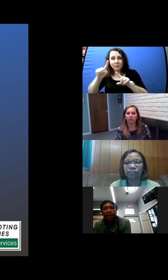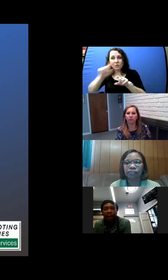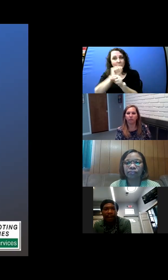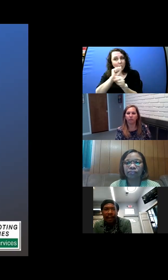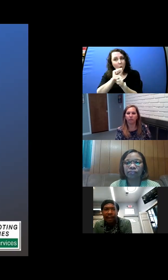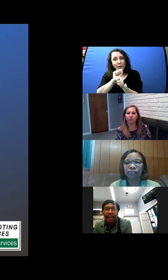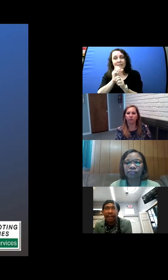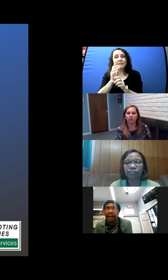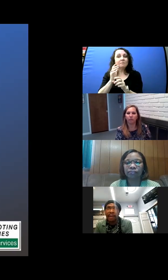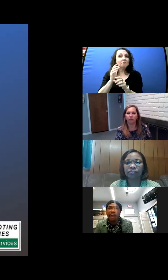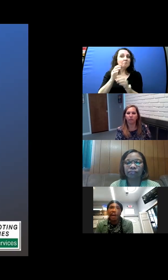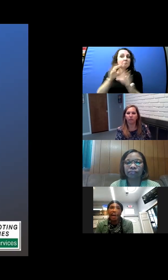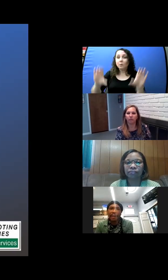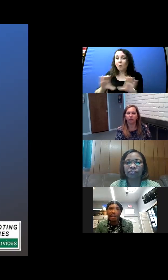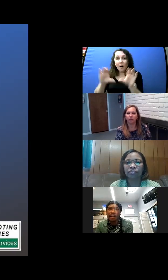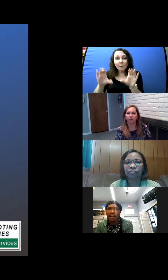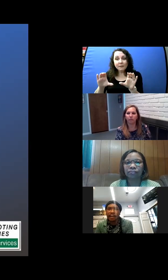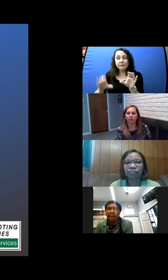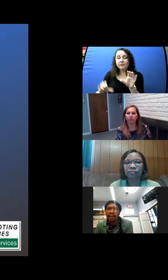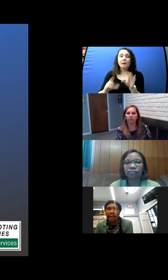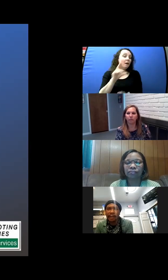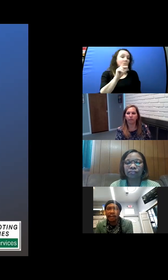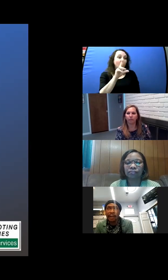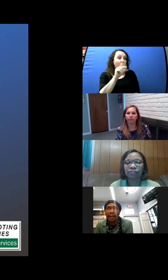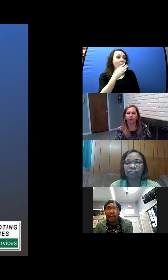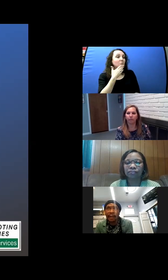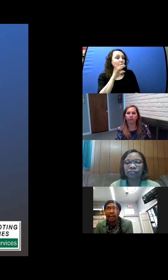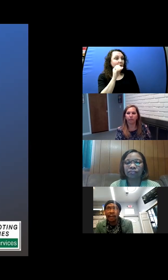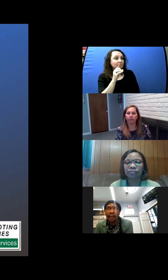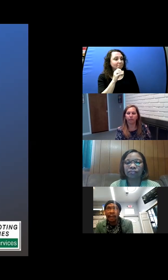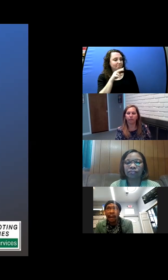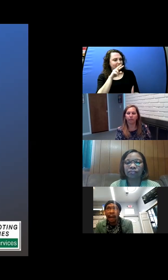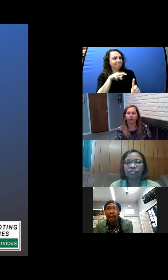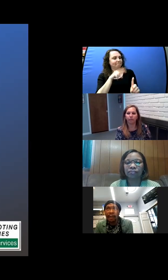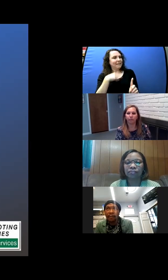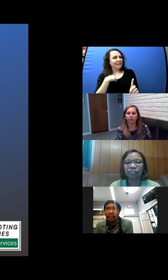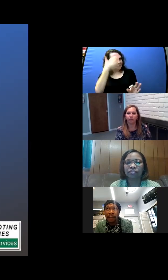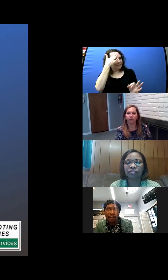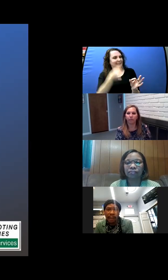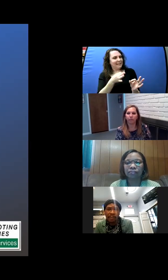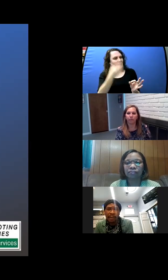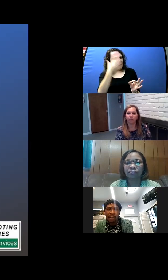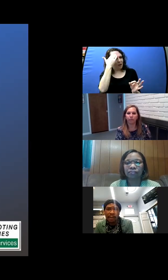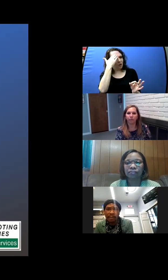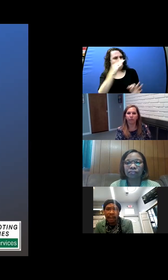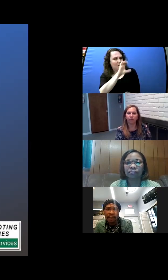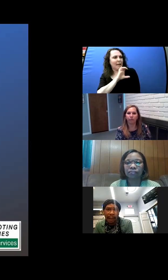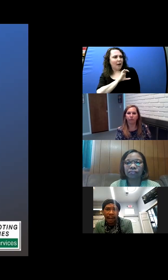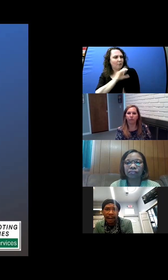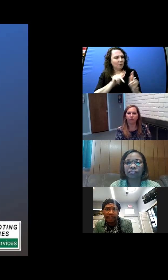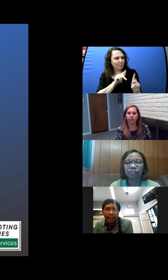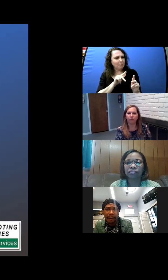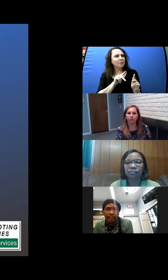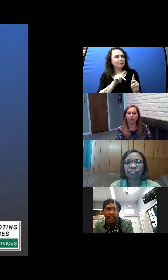necessarily. Like I say, I have a good judge of character, and I really want people to come into this place that